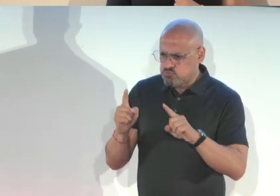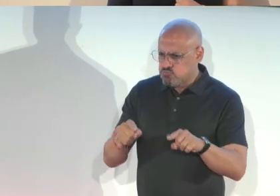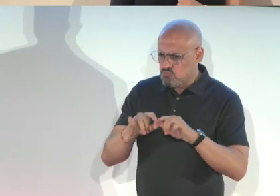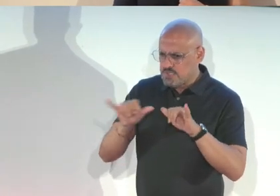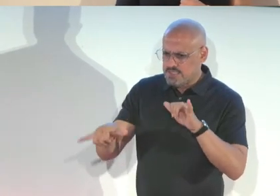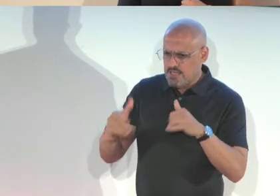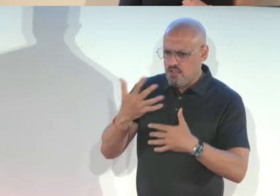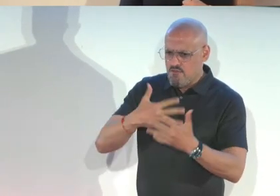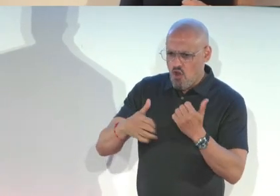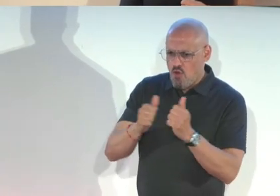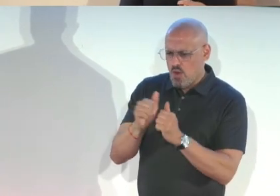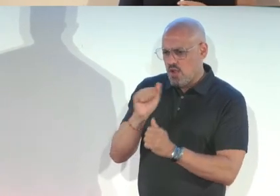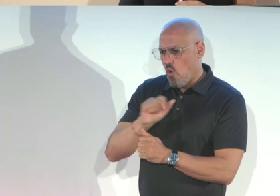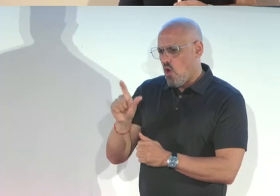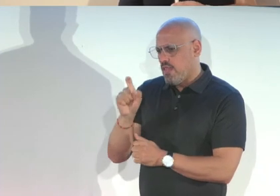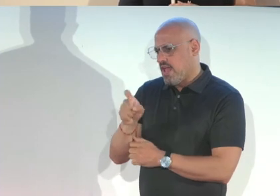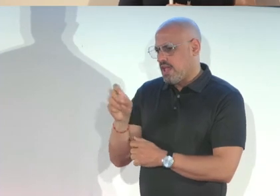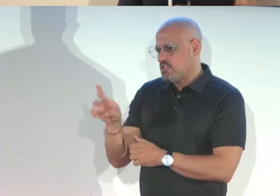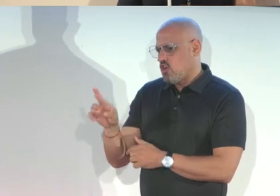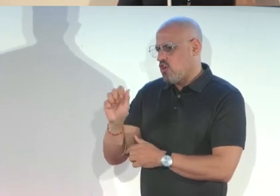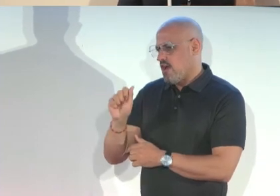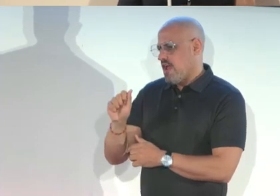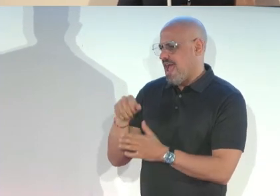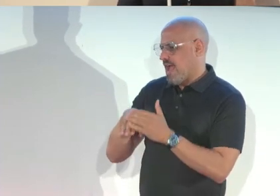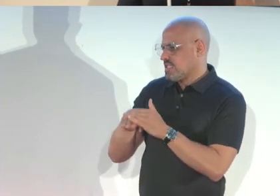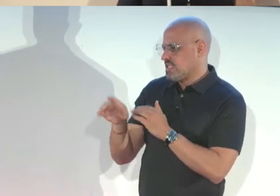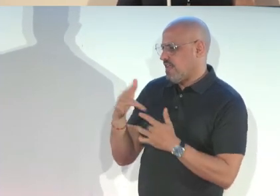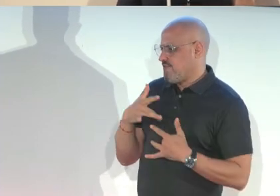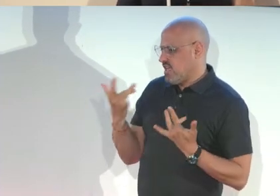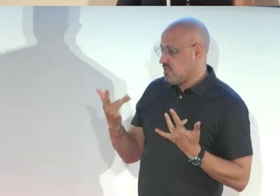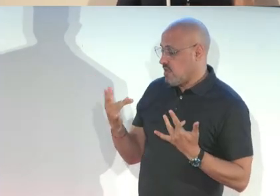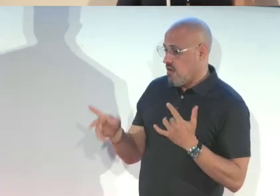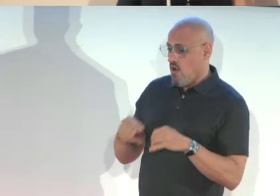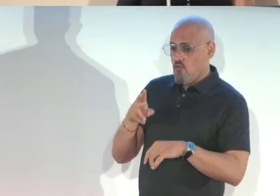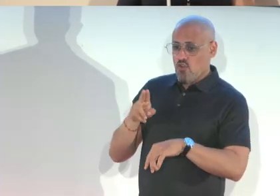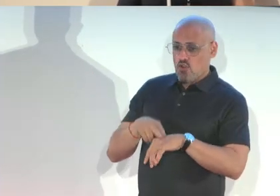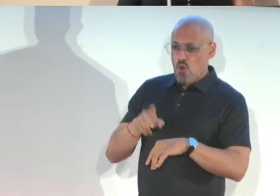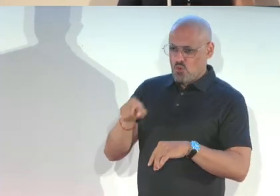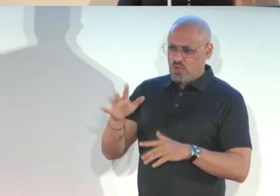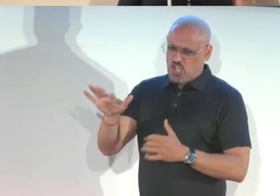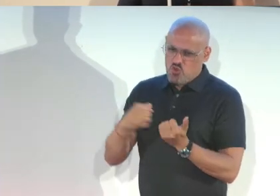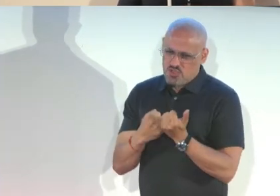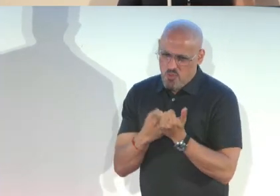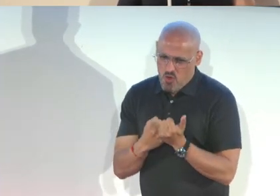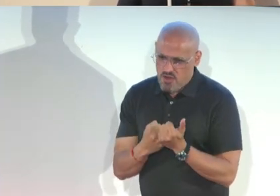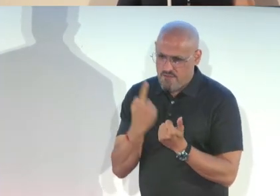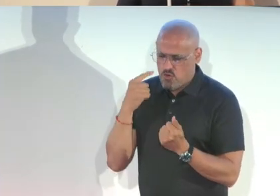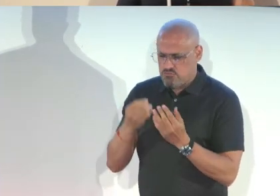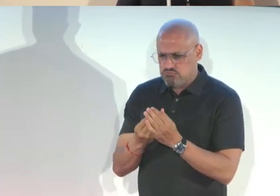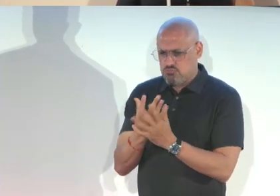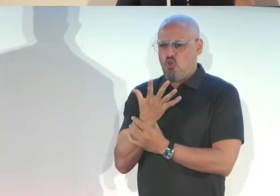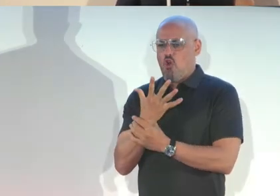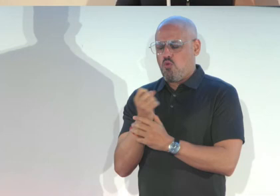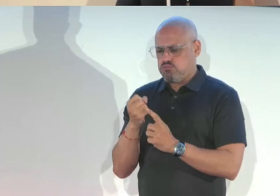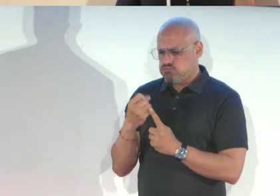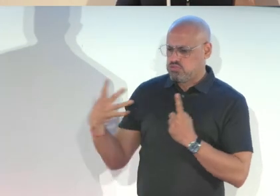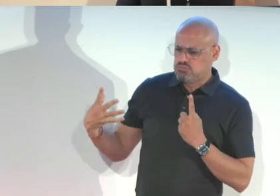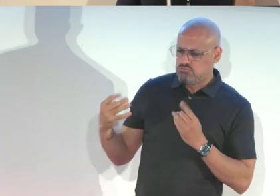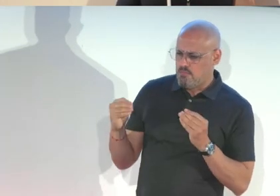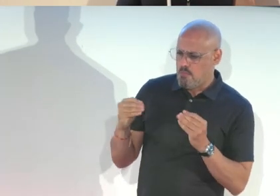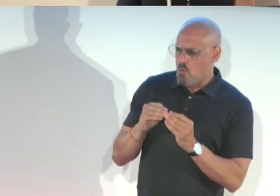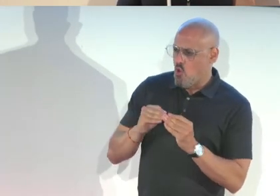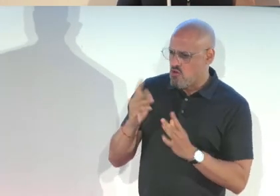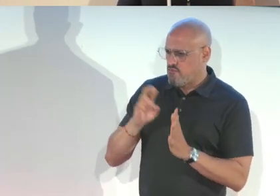you to continue working on all these problems and to continue attending and staying involved with all of the XR Access